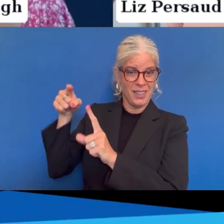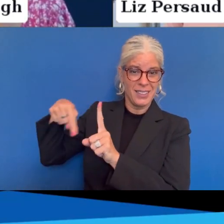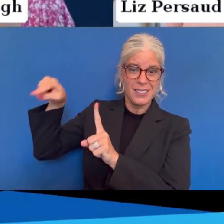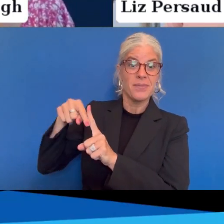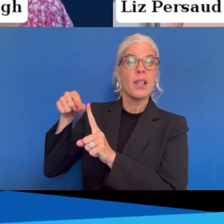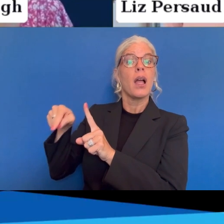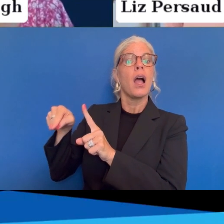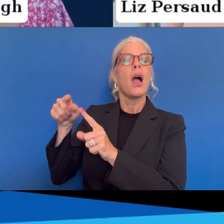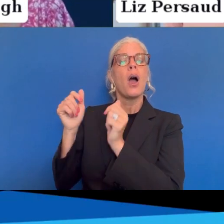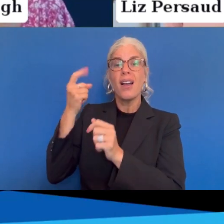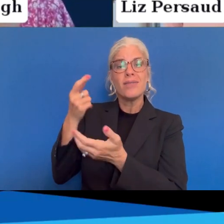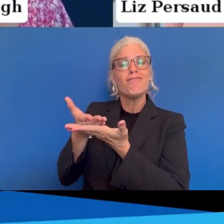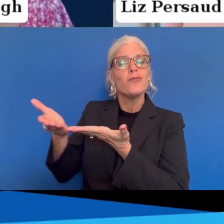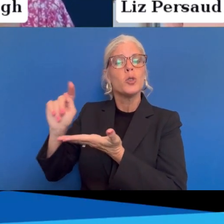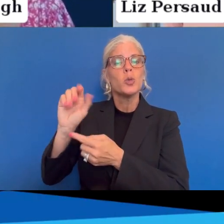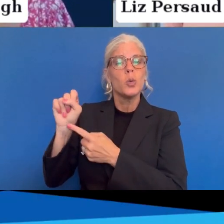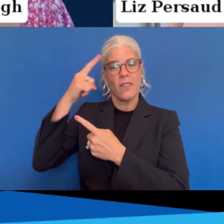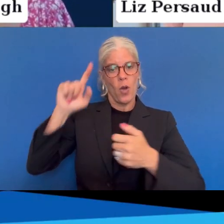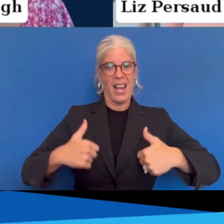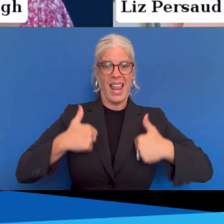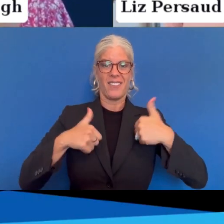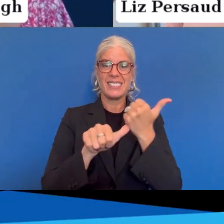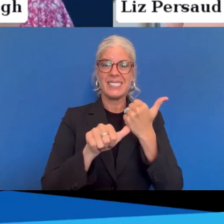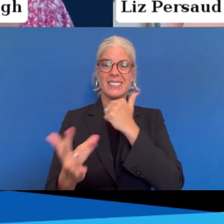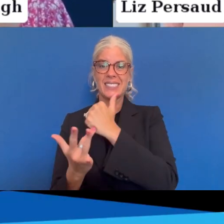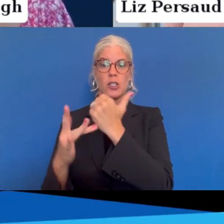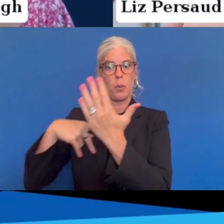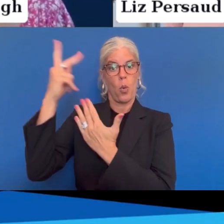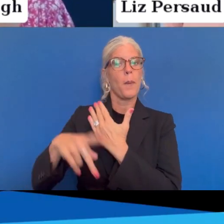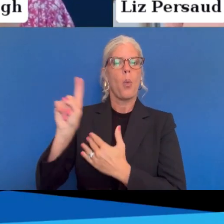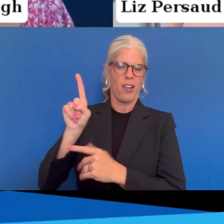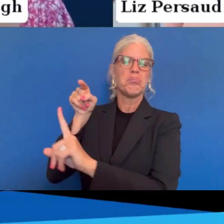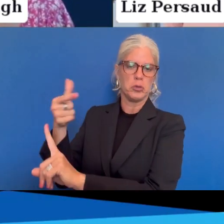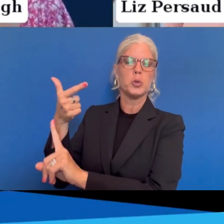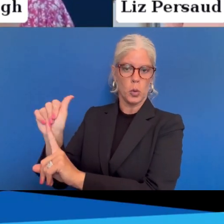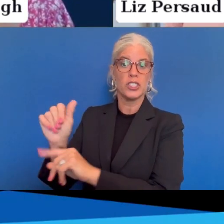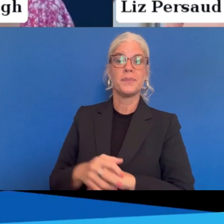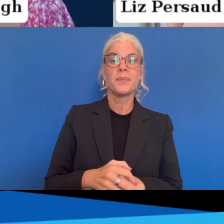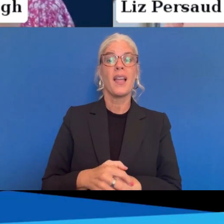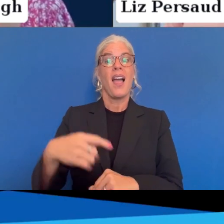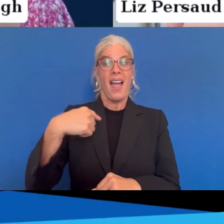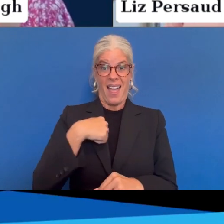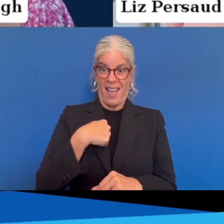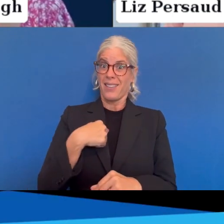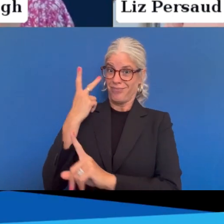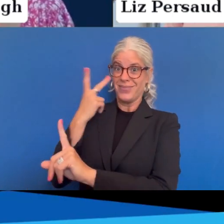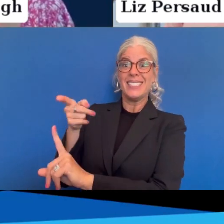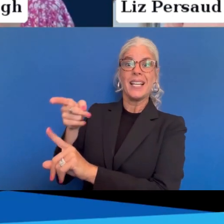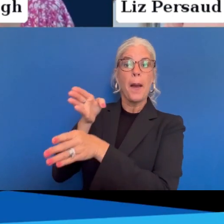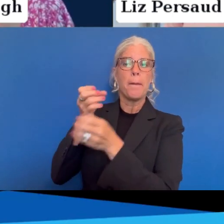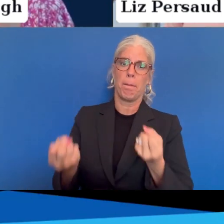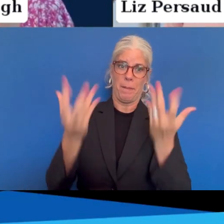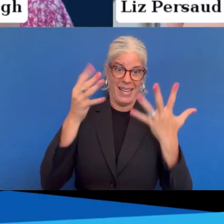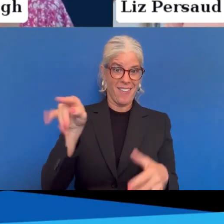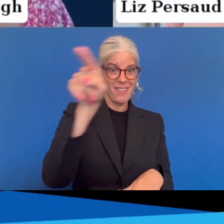December of 2022 after working 21 years with the Tools for Life Assistive Technology program in Georgia. And